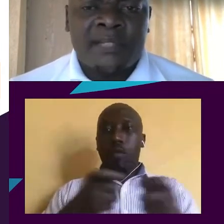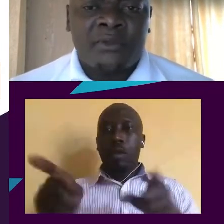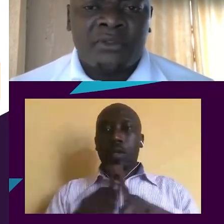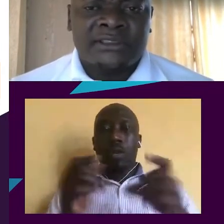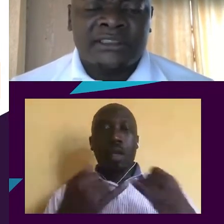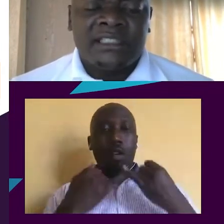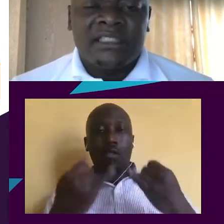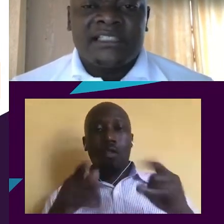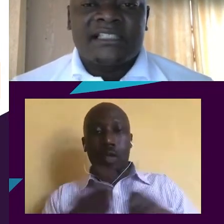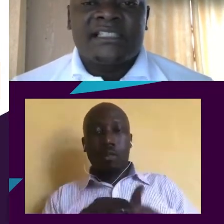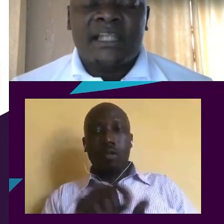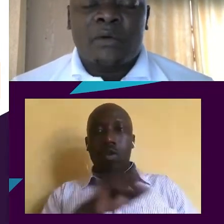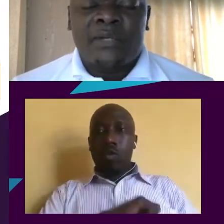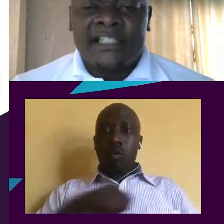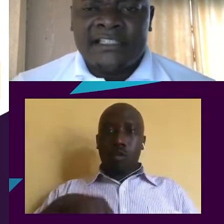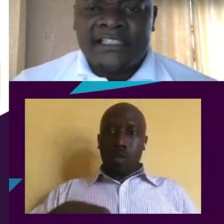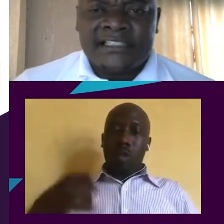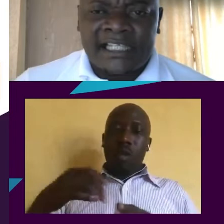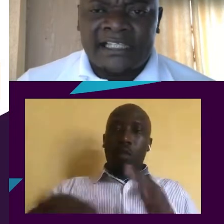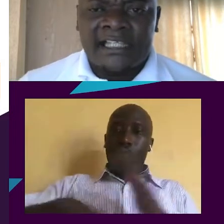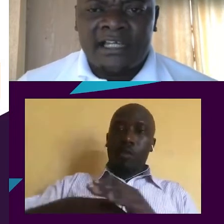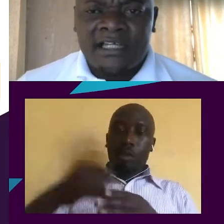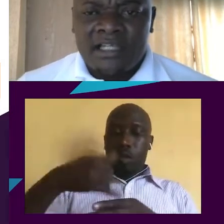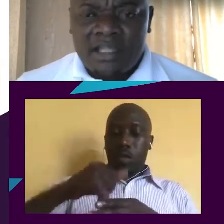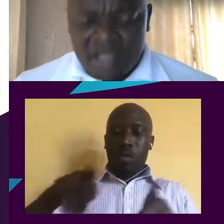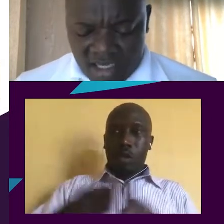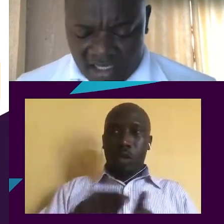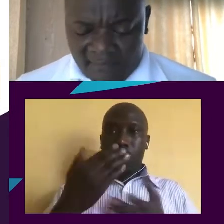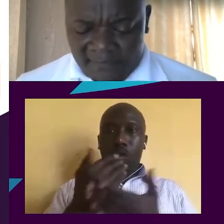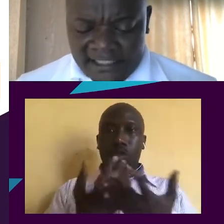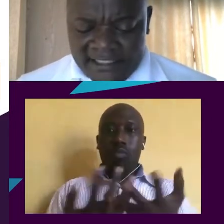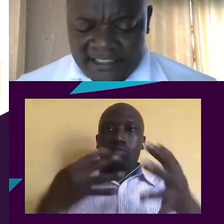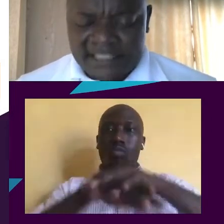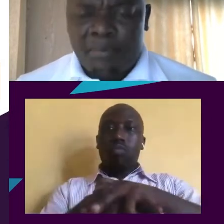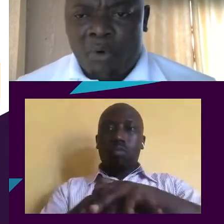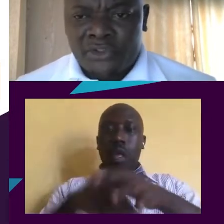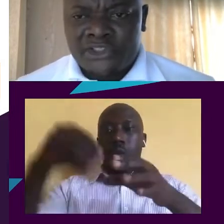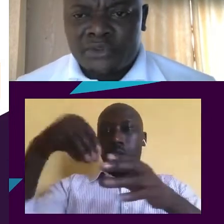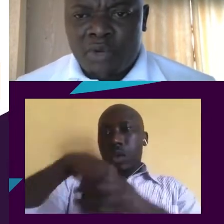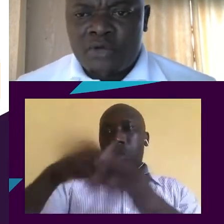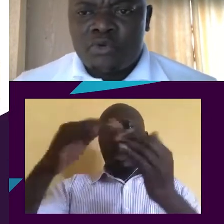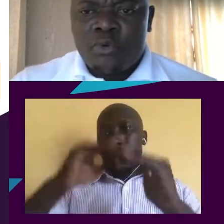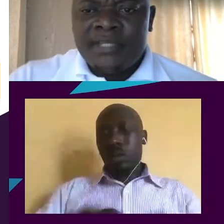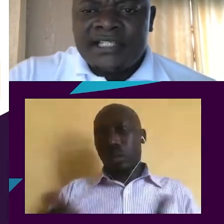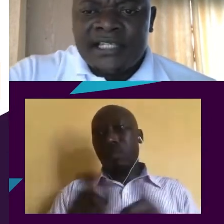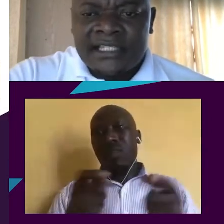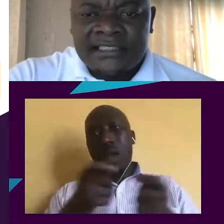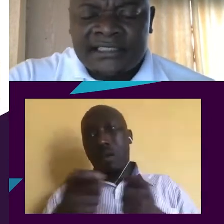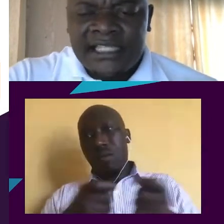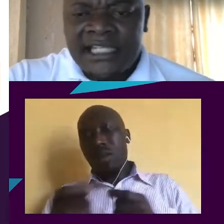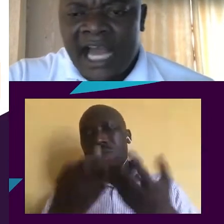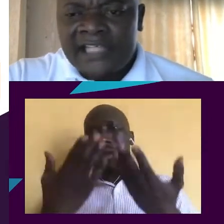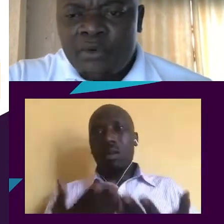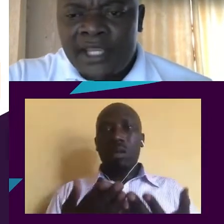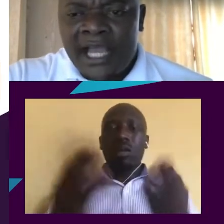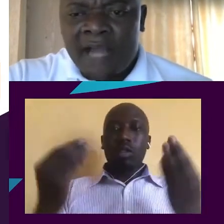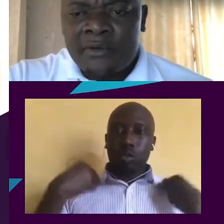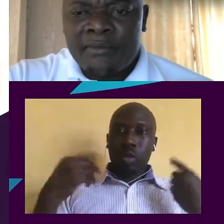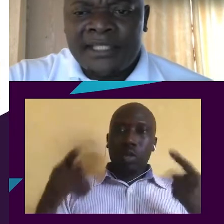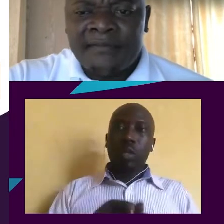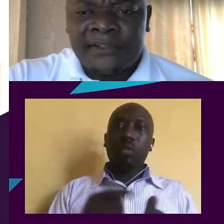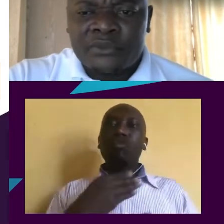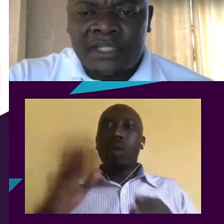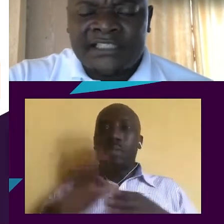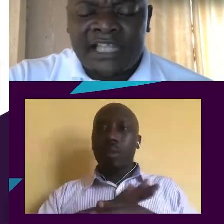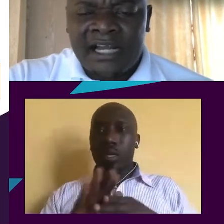is included because it is integrated inside there. Governance, sport, want to do business, then hardware,